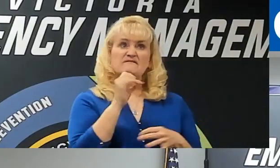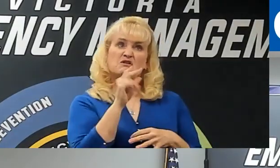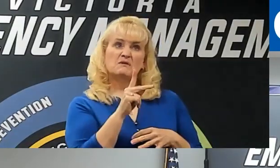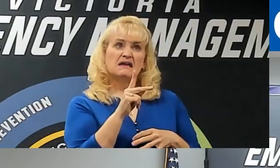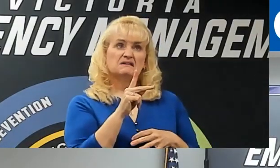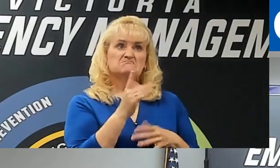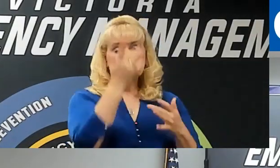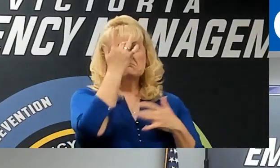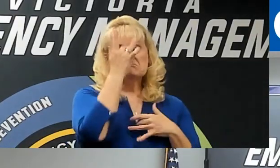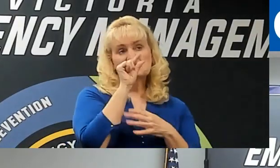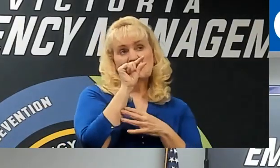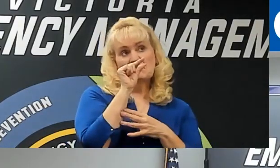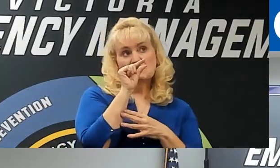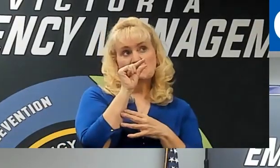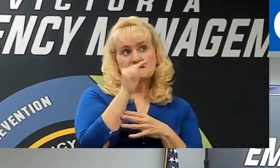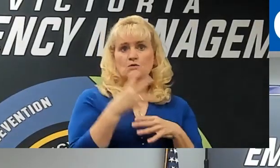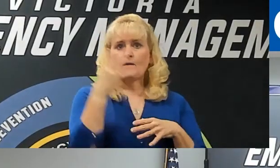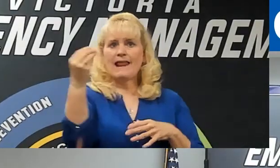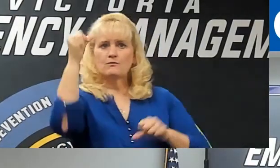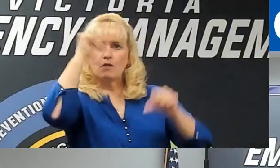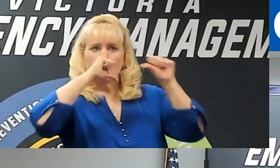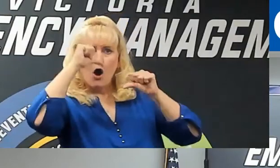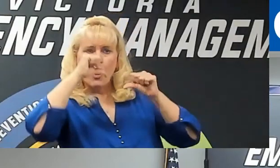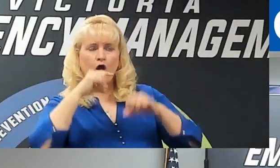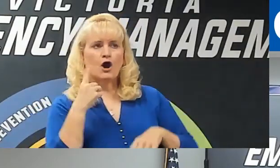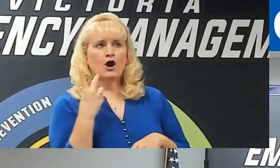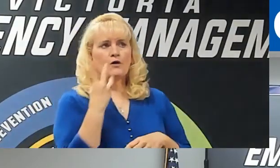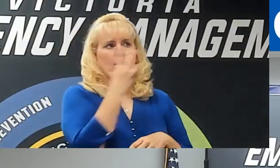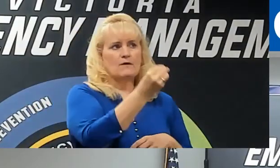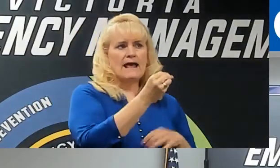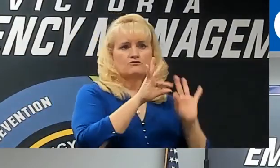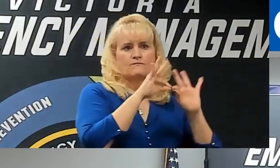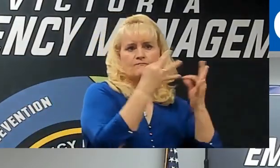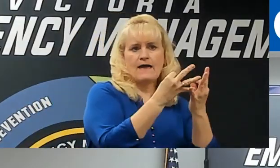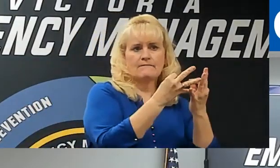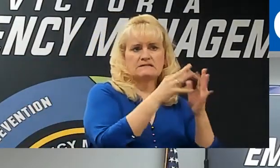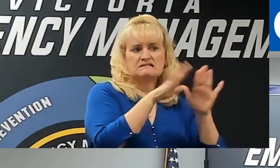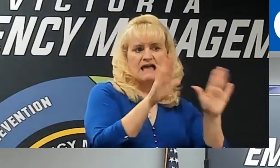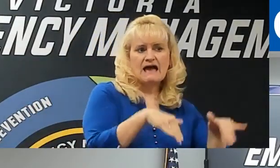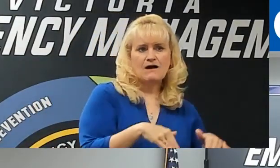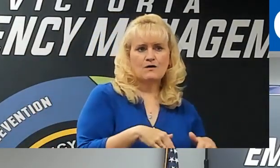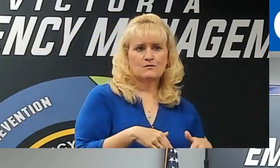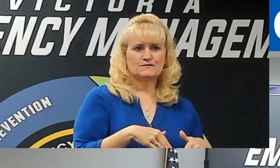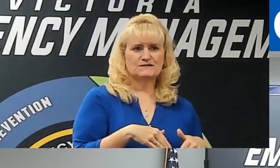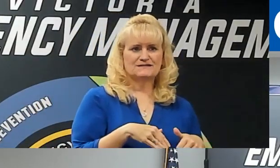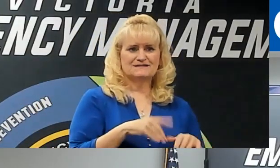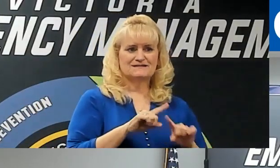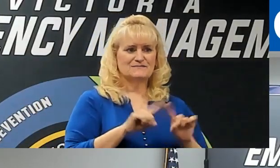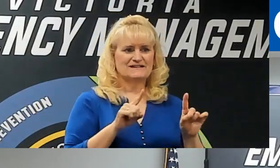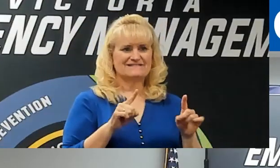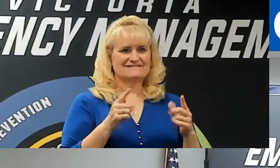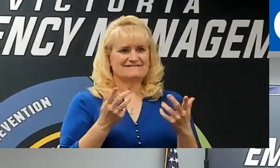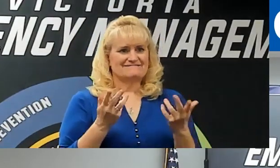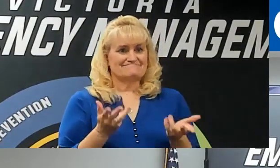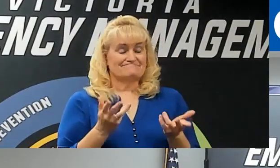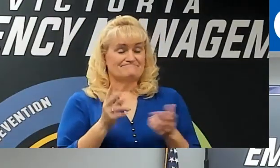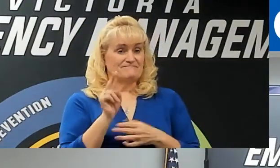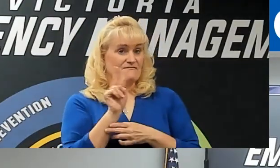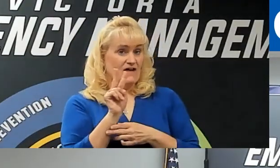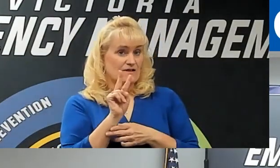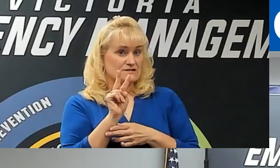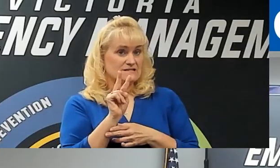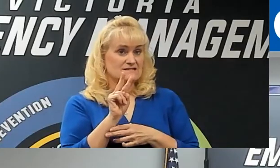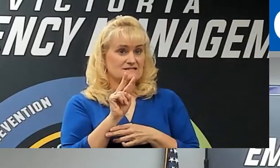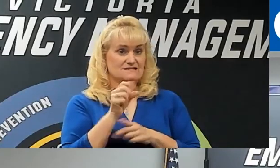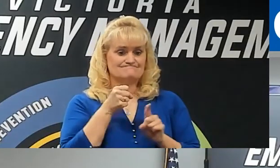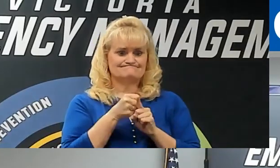they went into their social group or went to their family's house for a get-together. But whatever it is, the virus is out there, and